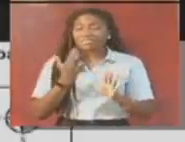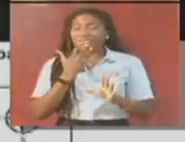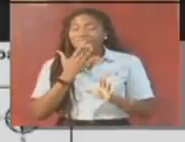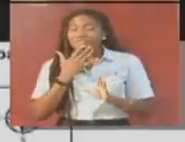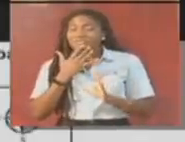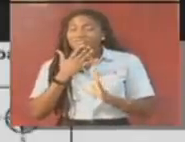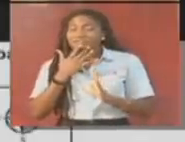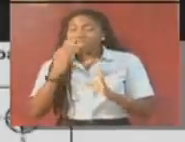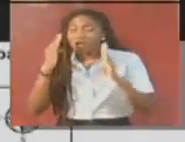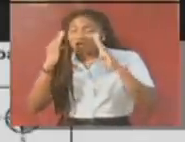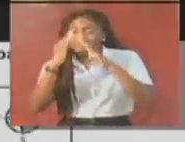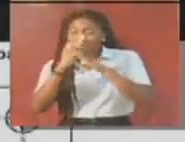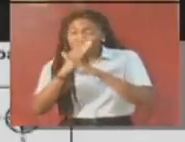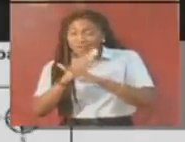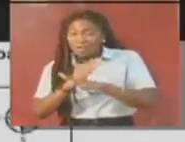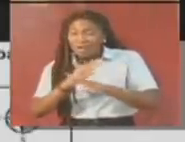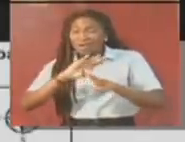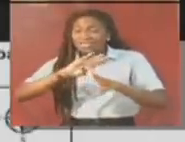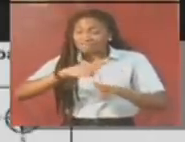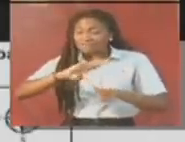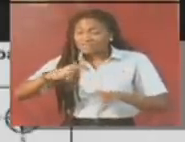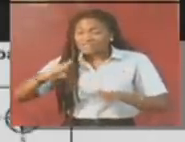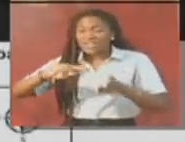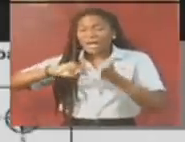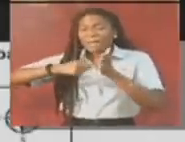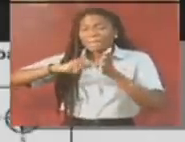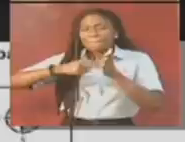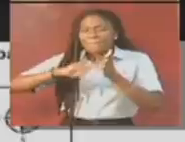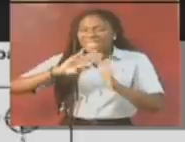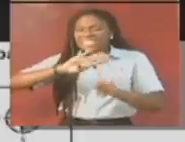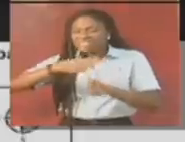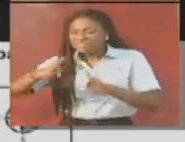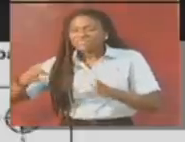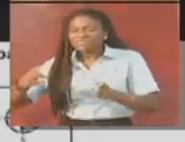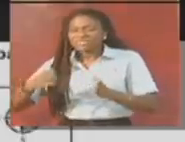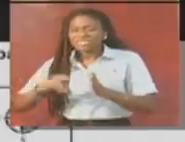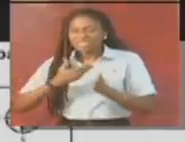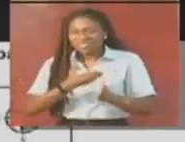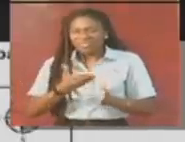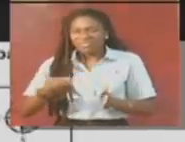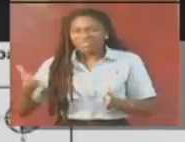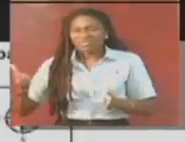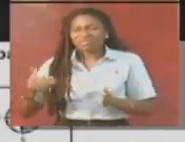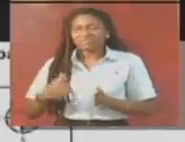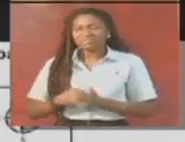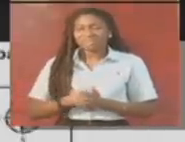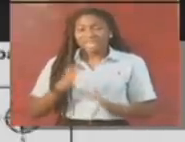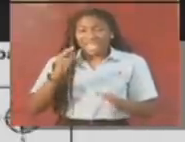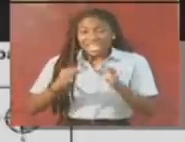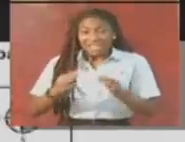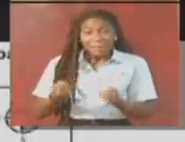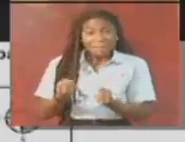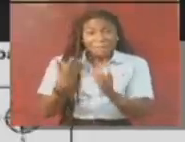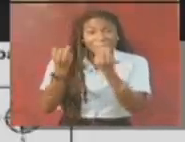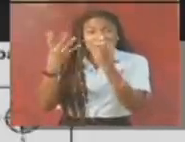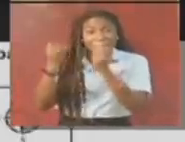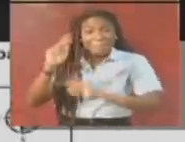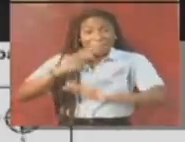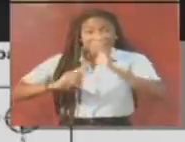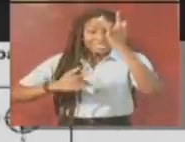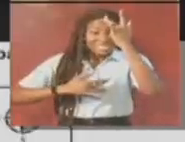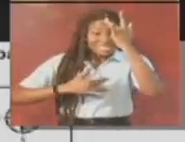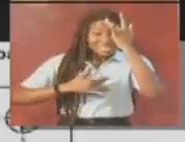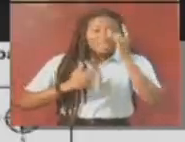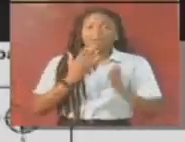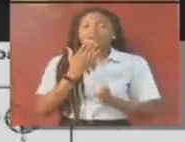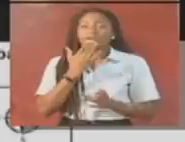and larger numbers in that legend, showing that the communities with the largest numbers of cases are now showing between 16 and